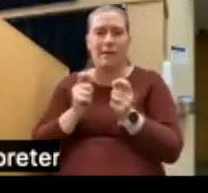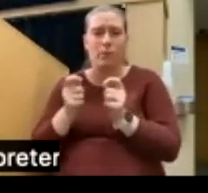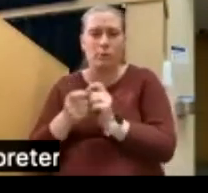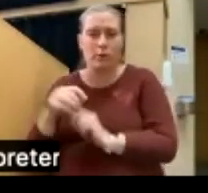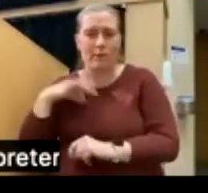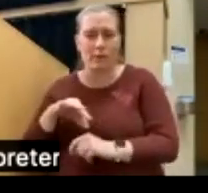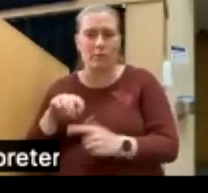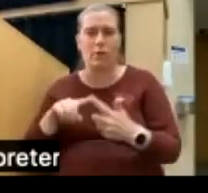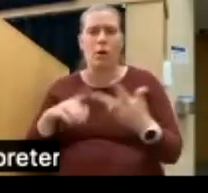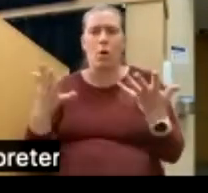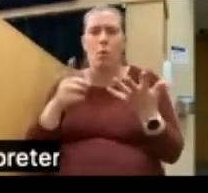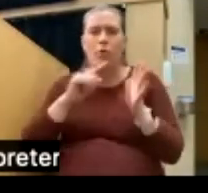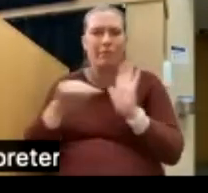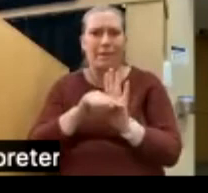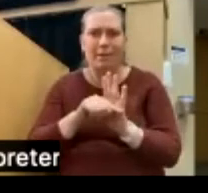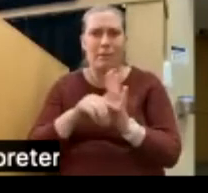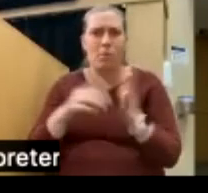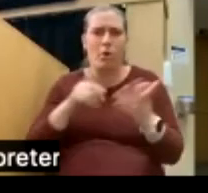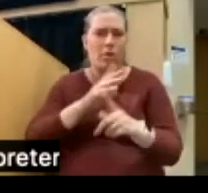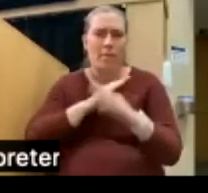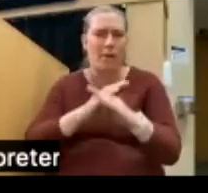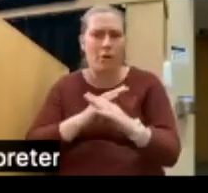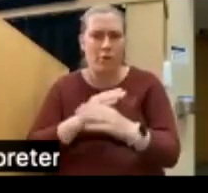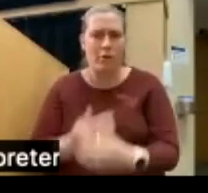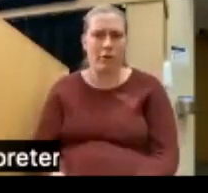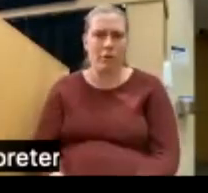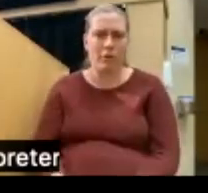What are the barriers? Why isn't this the universal issue?